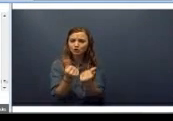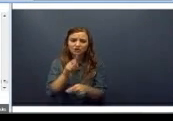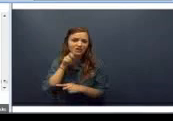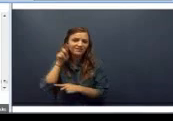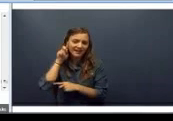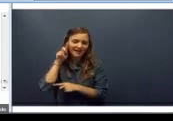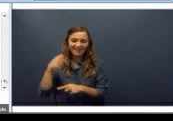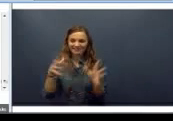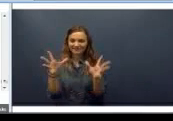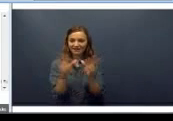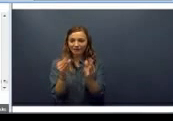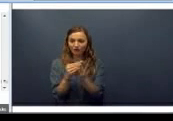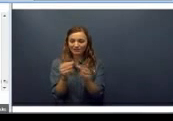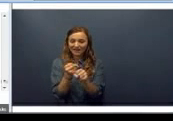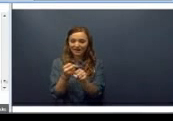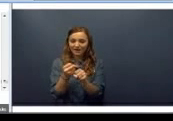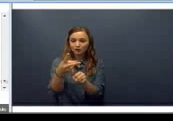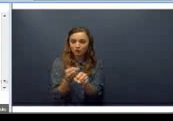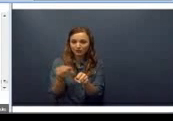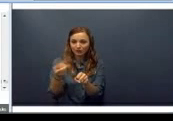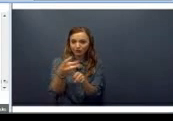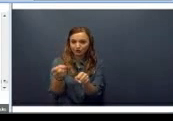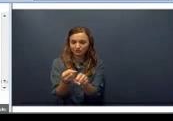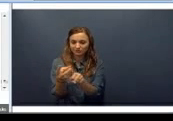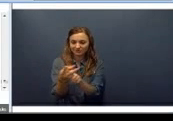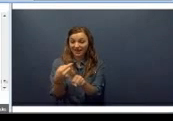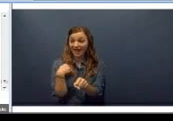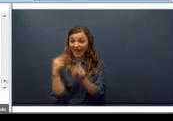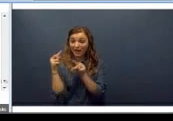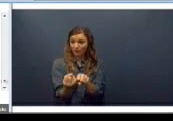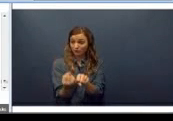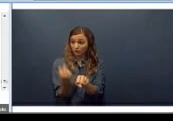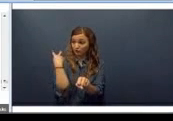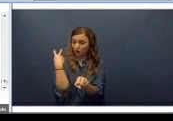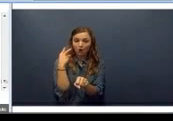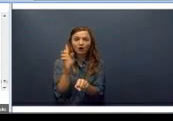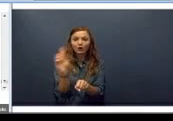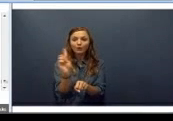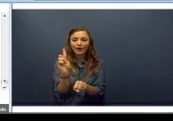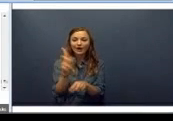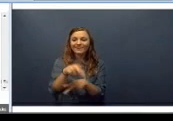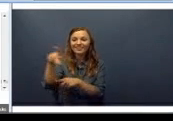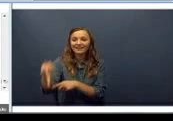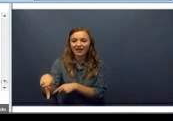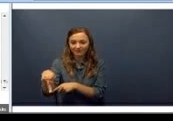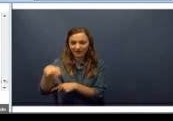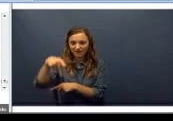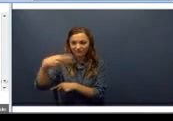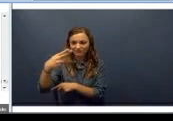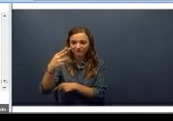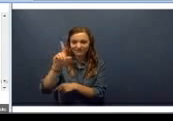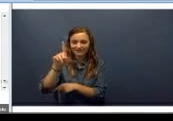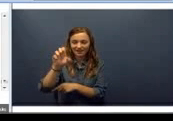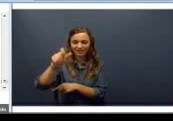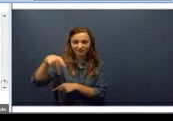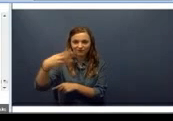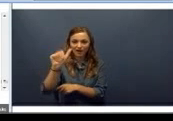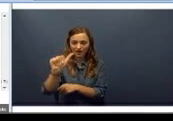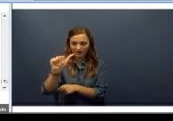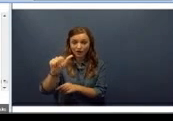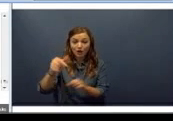Deaf has a conference every 2 years. I attended it 2 years ago when it was held in